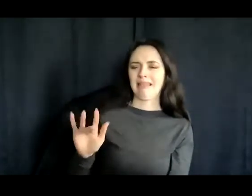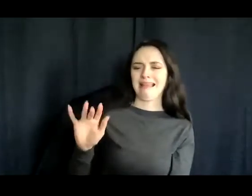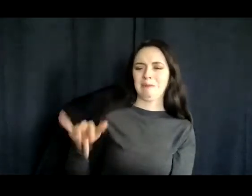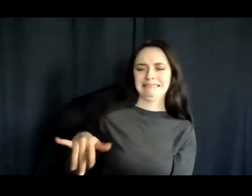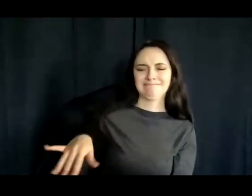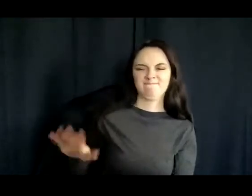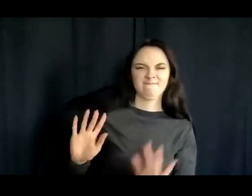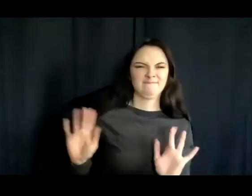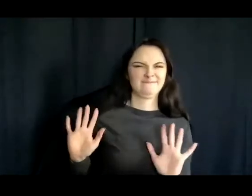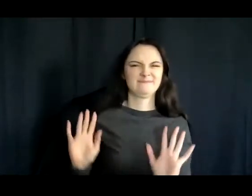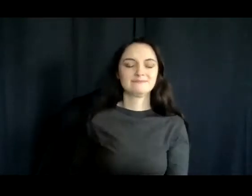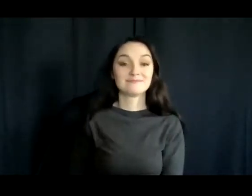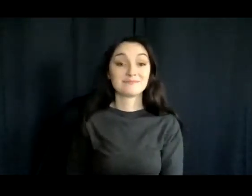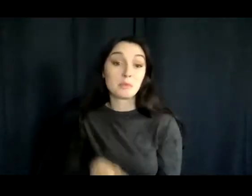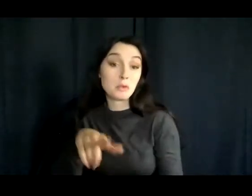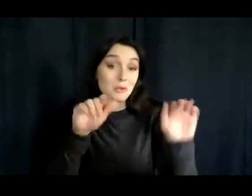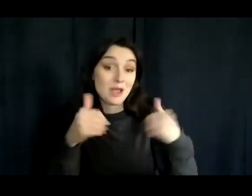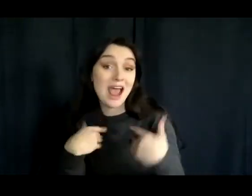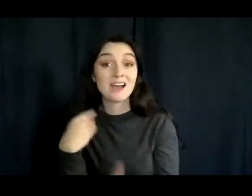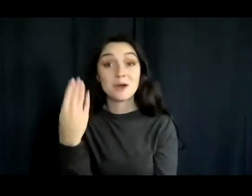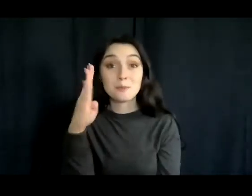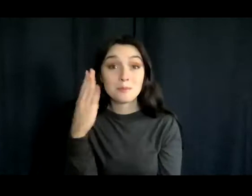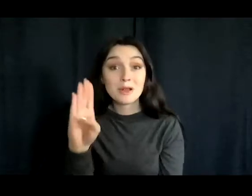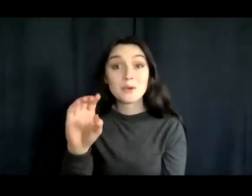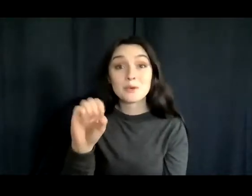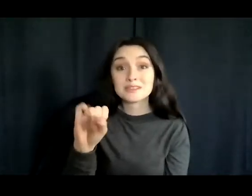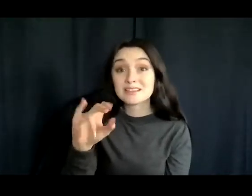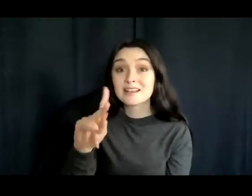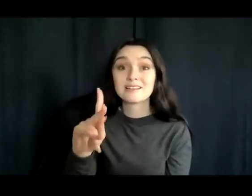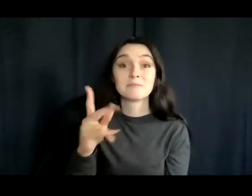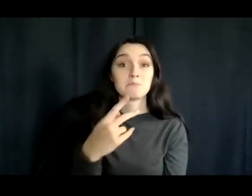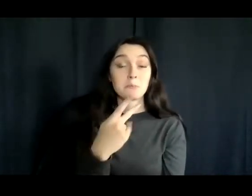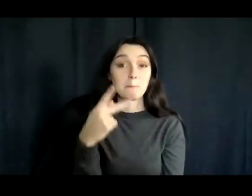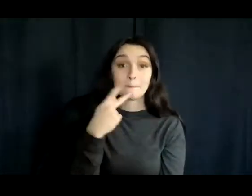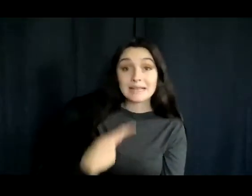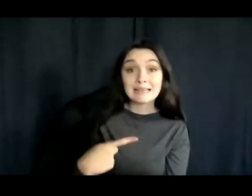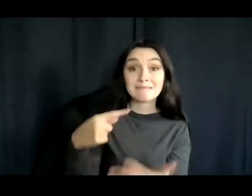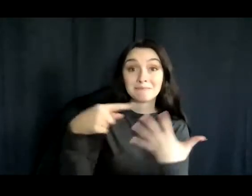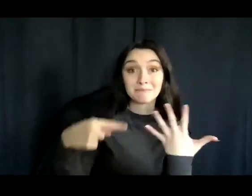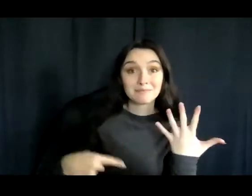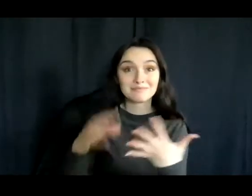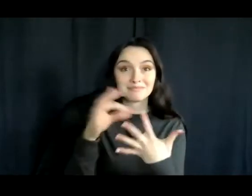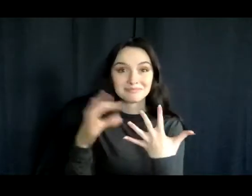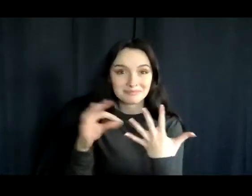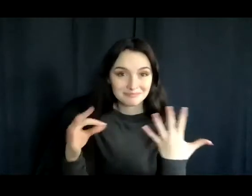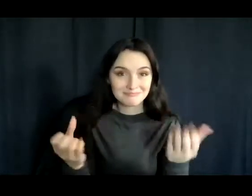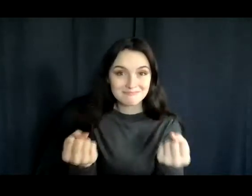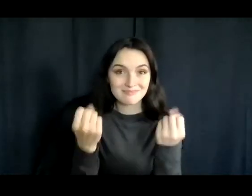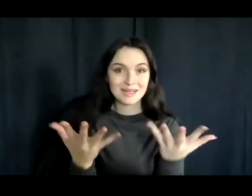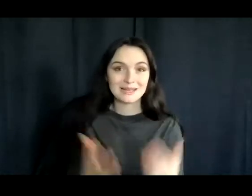The blue sink. You could have a blue sink or maybe the pink. Lots of options.